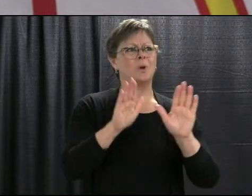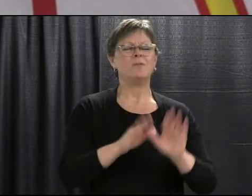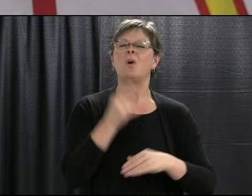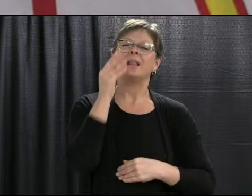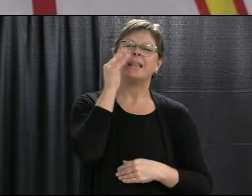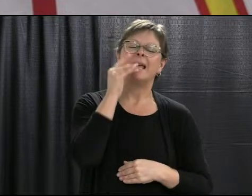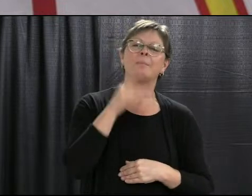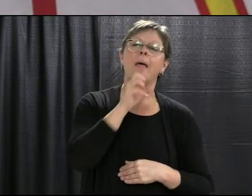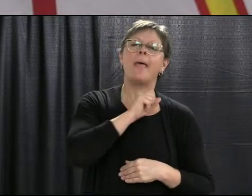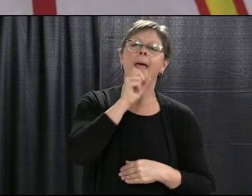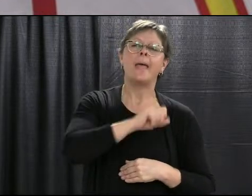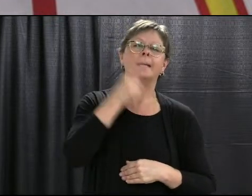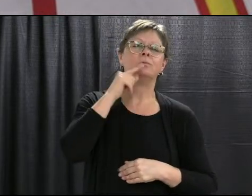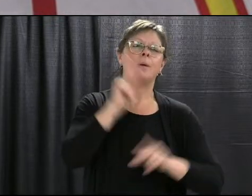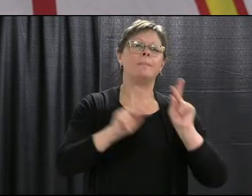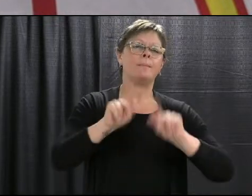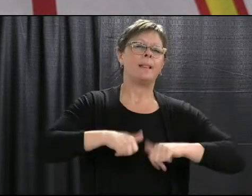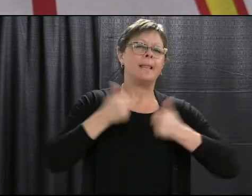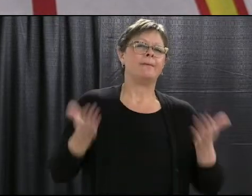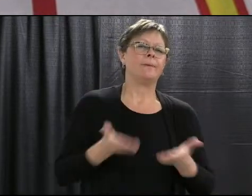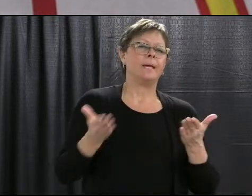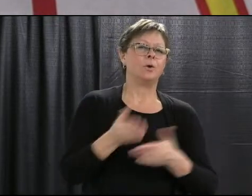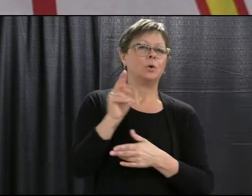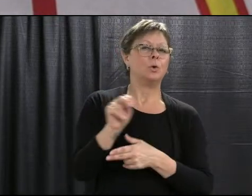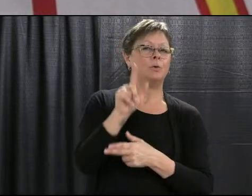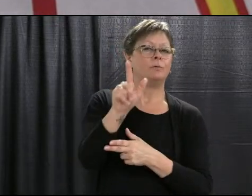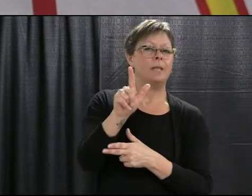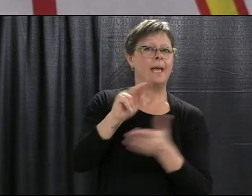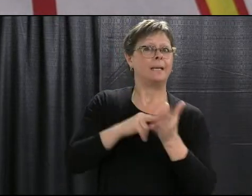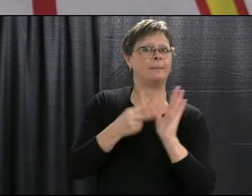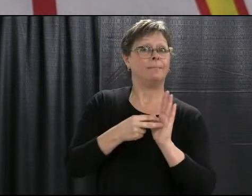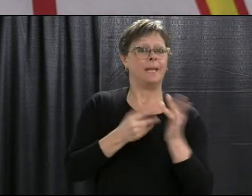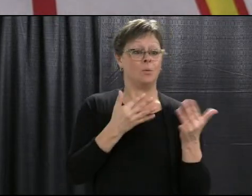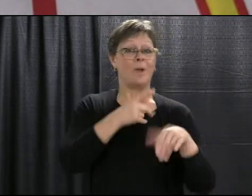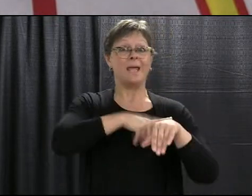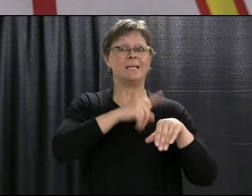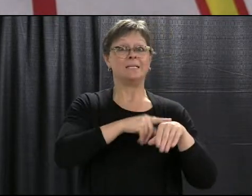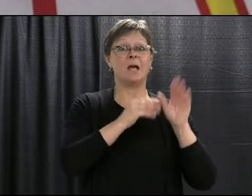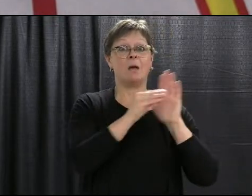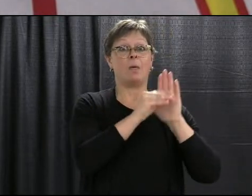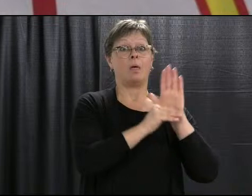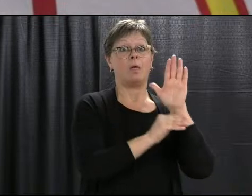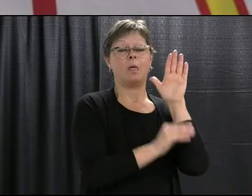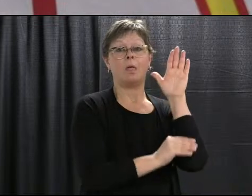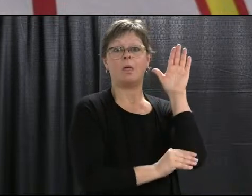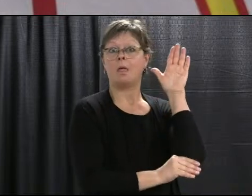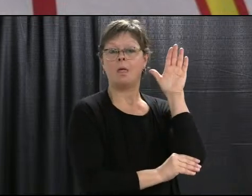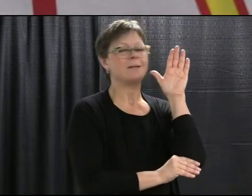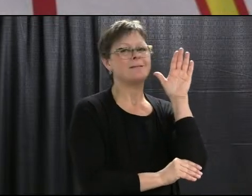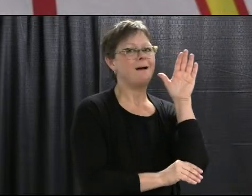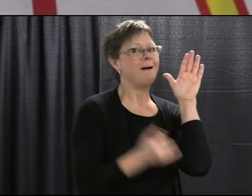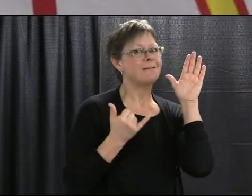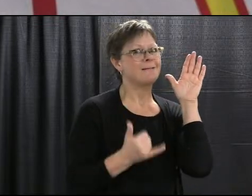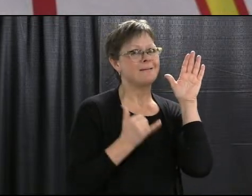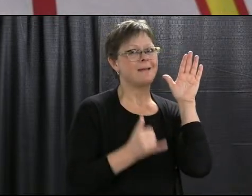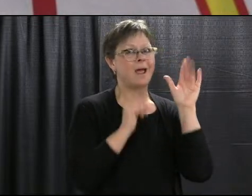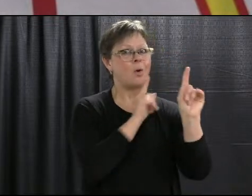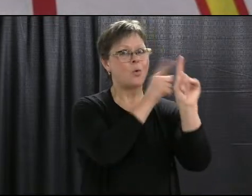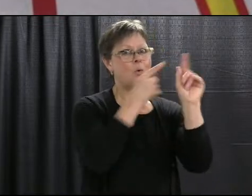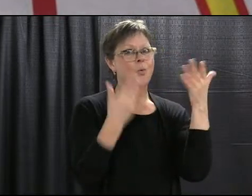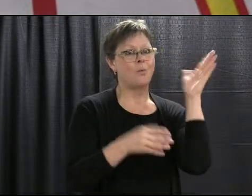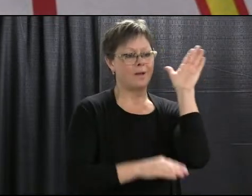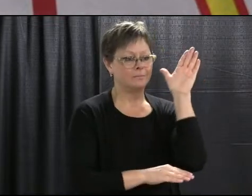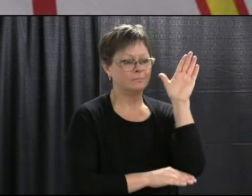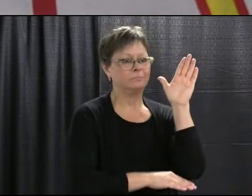demographic, to be able to say that we've stopped adding to the wait time and we are focused on reducing that wait time. It is